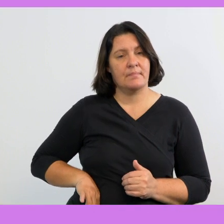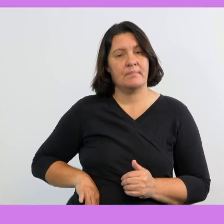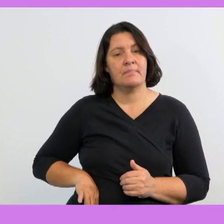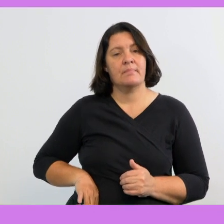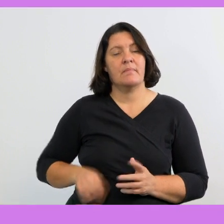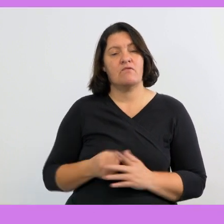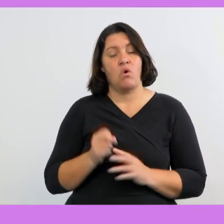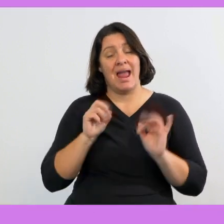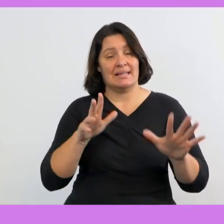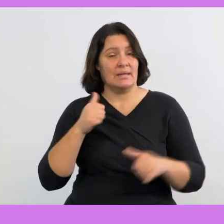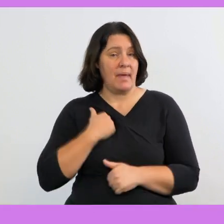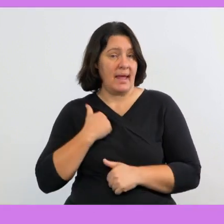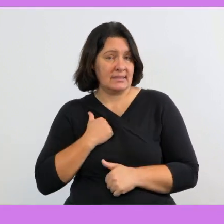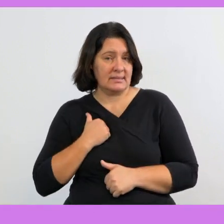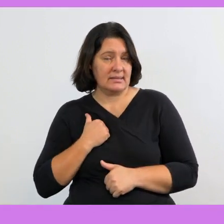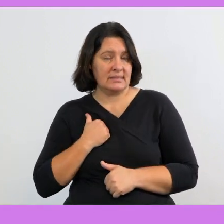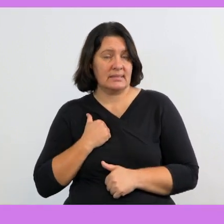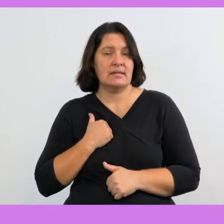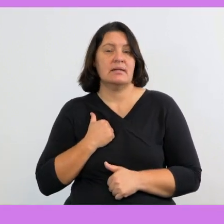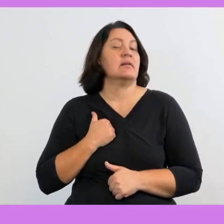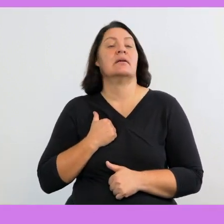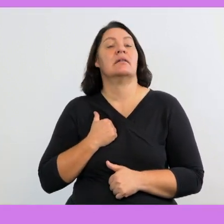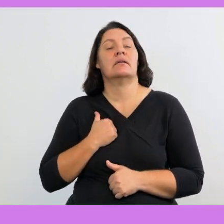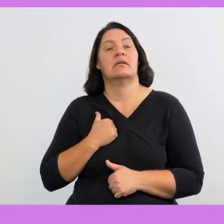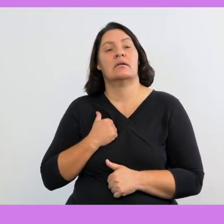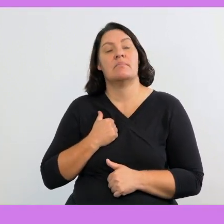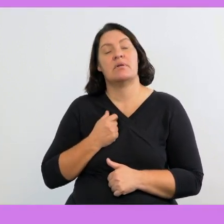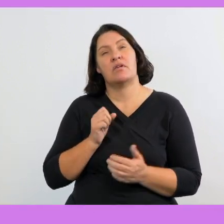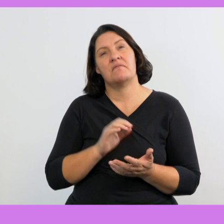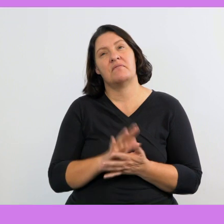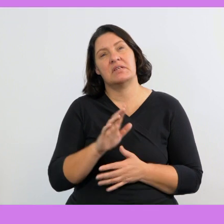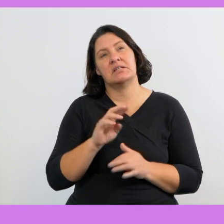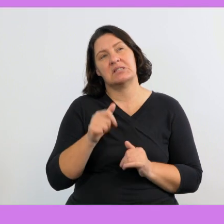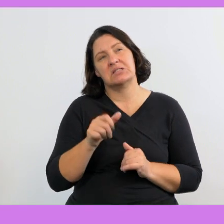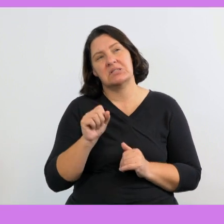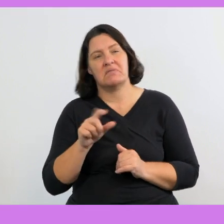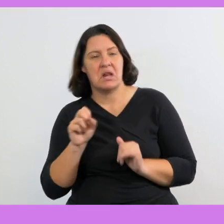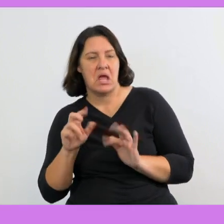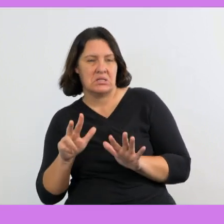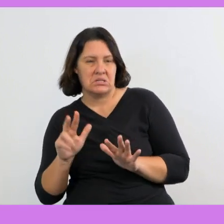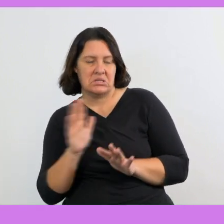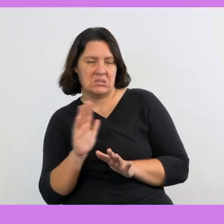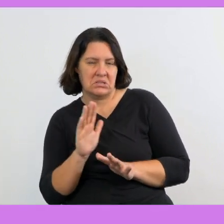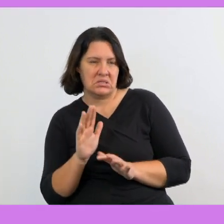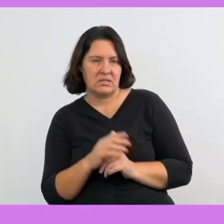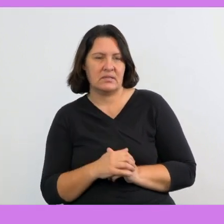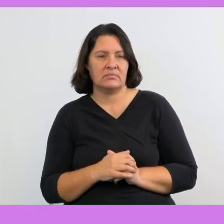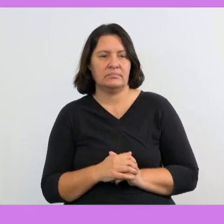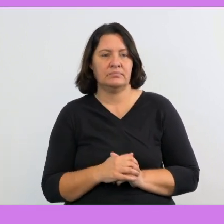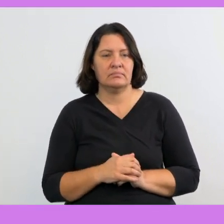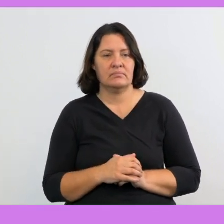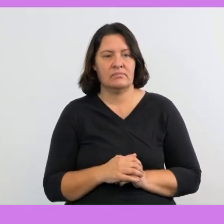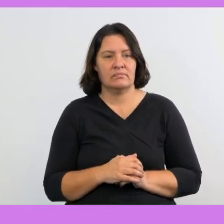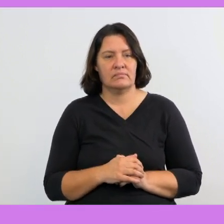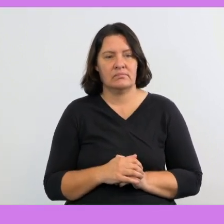income for 18. So it will be roughly here. We agree 15, 16, 17, 18.